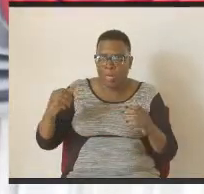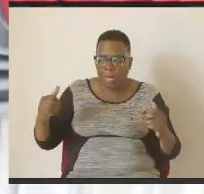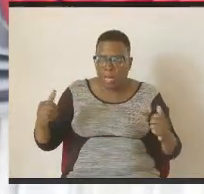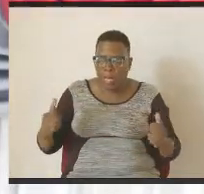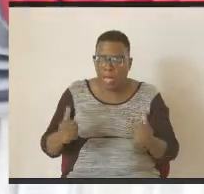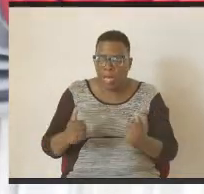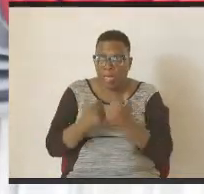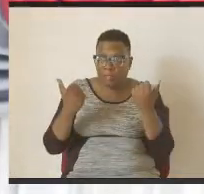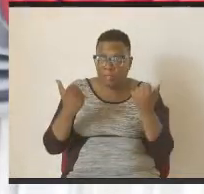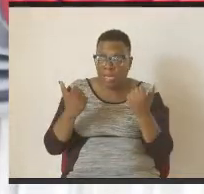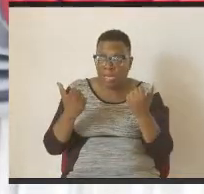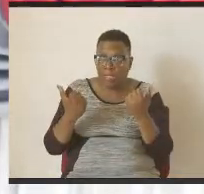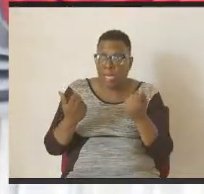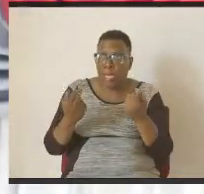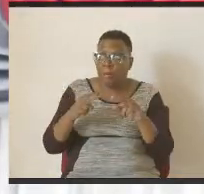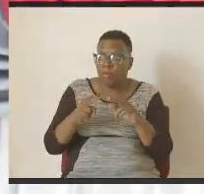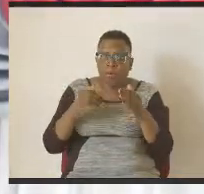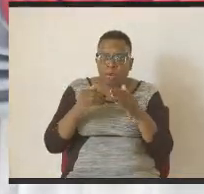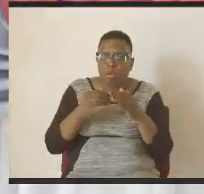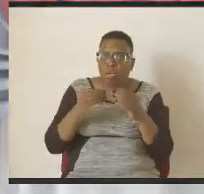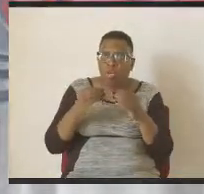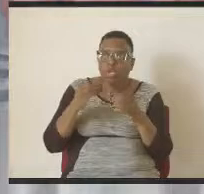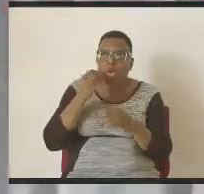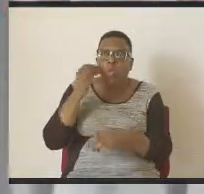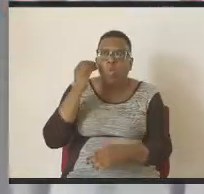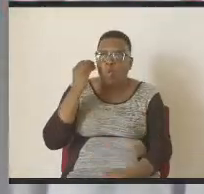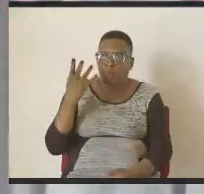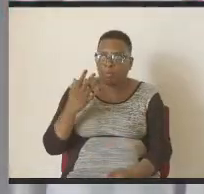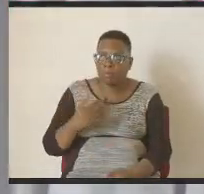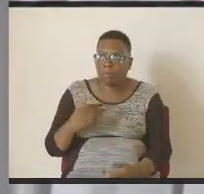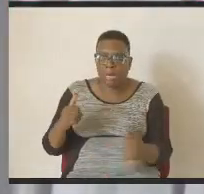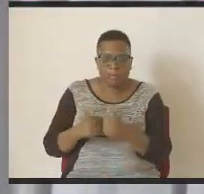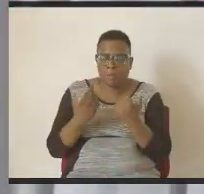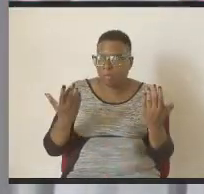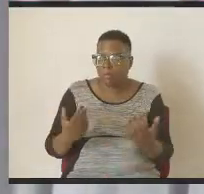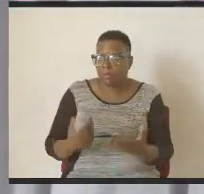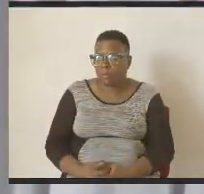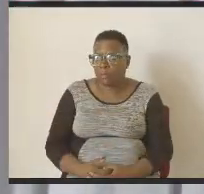when people are closest to home. I was looking at this